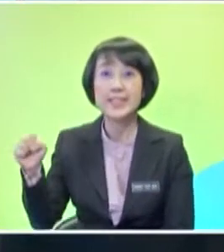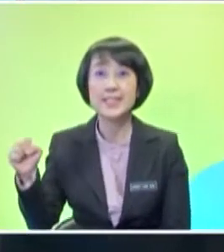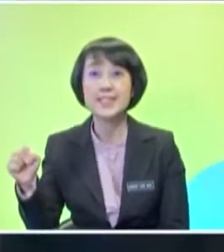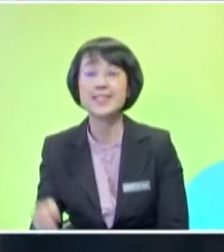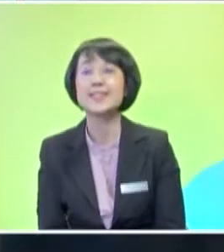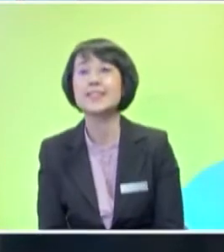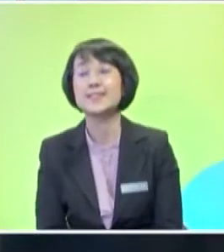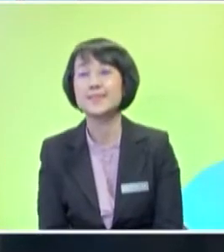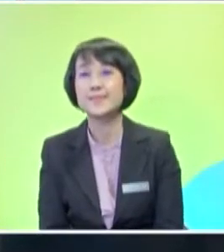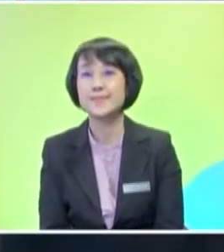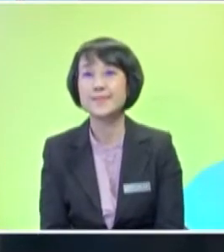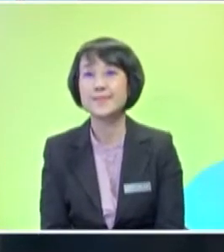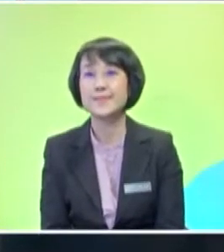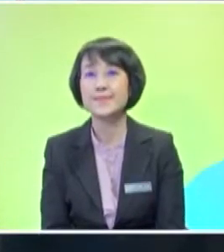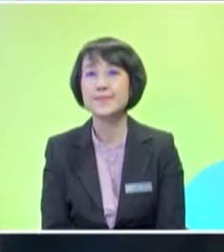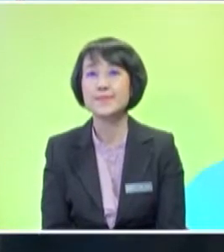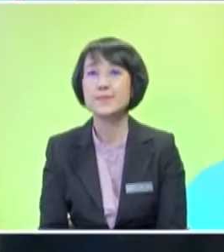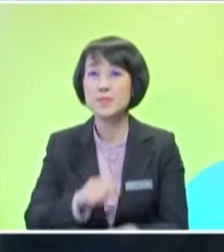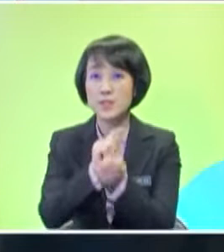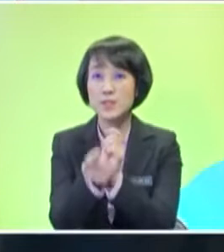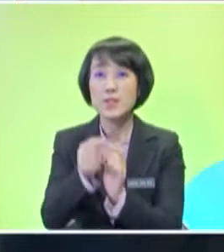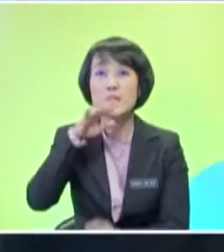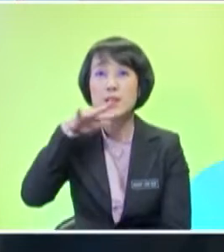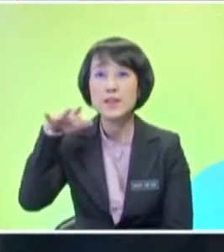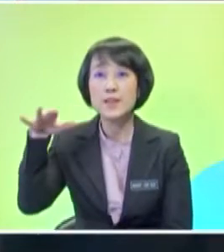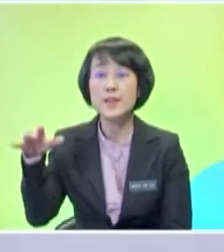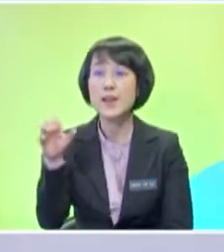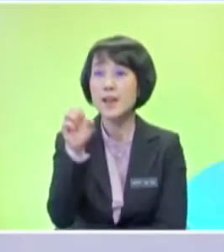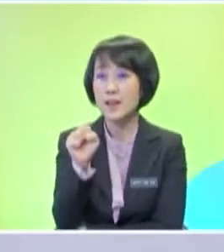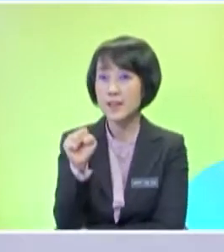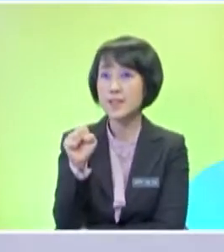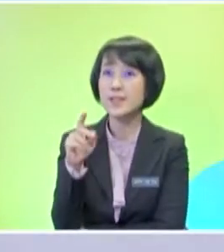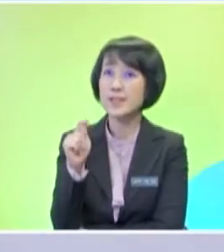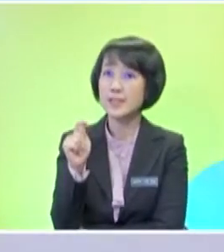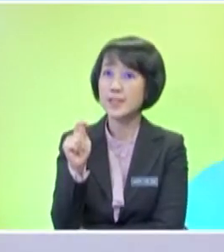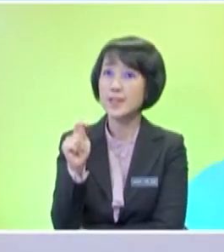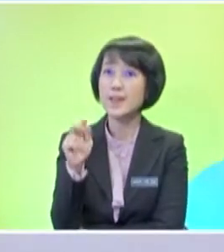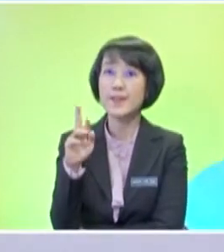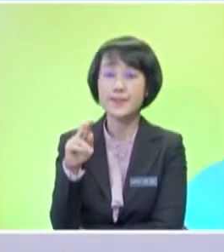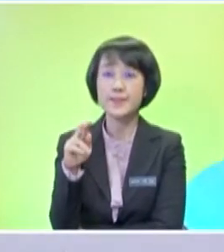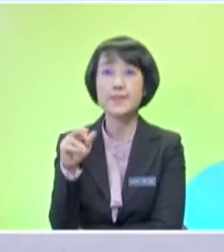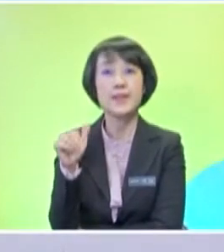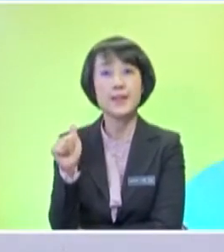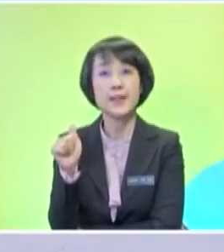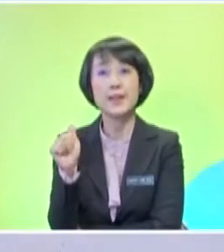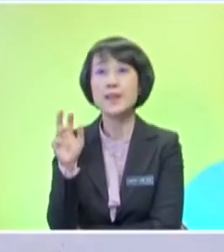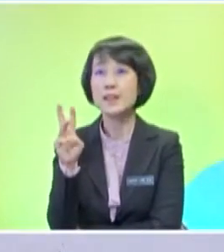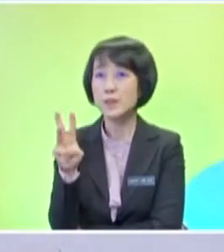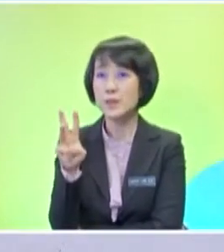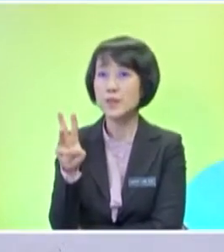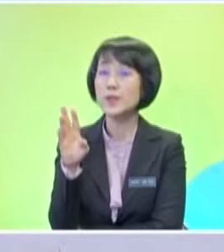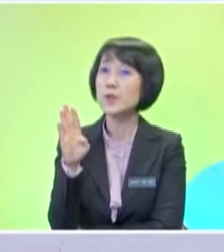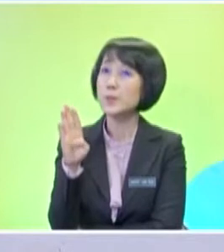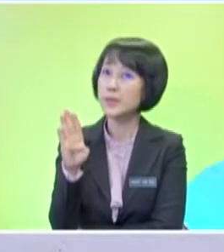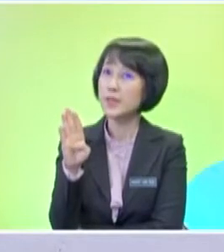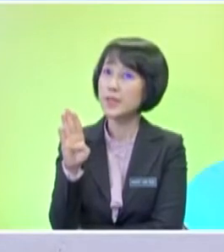earlier. Yep. Okay. It will become strawberries. S T R A